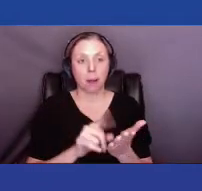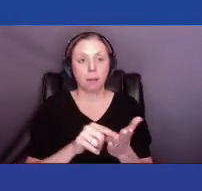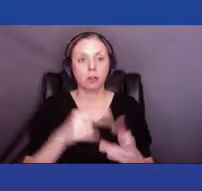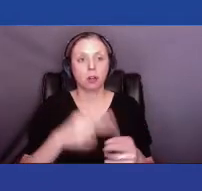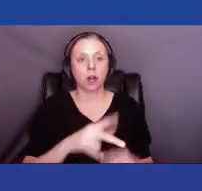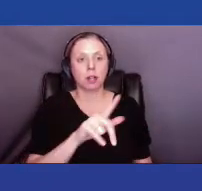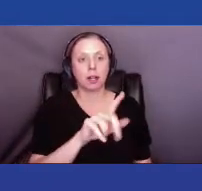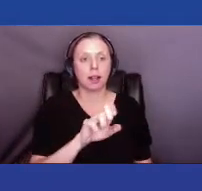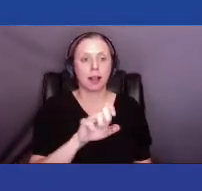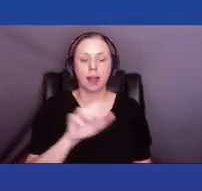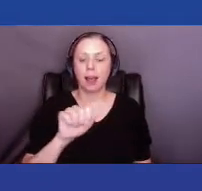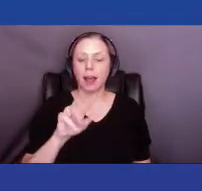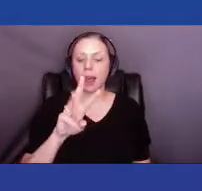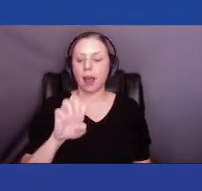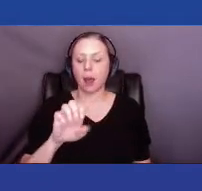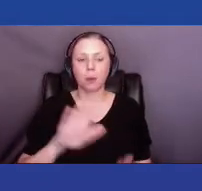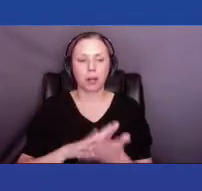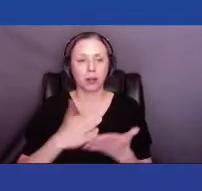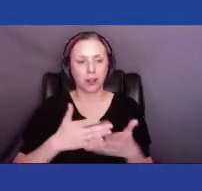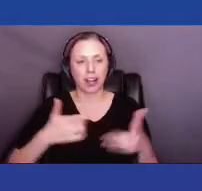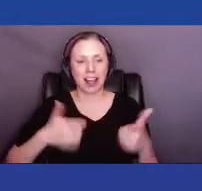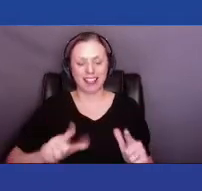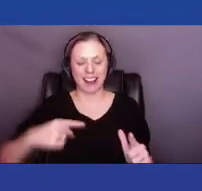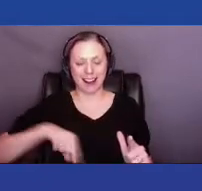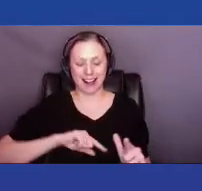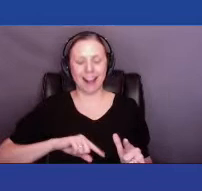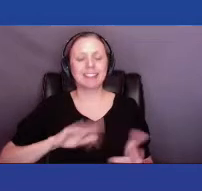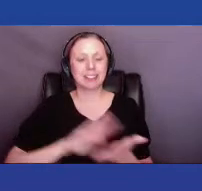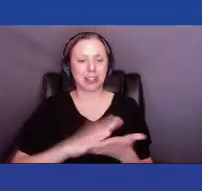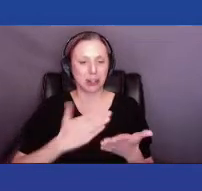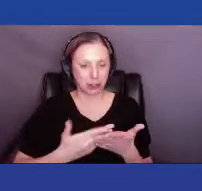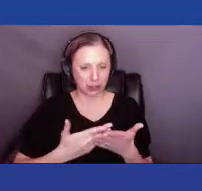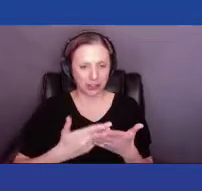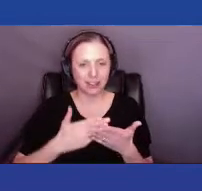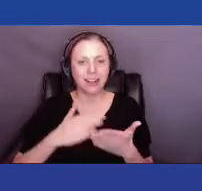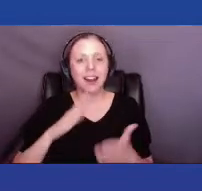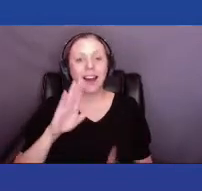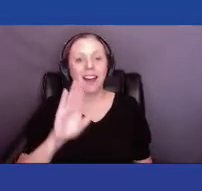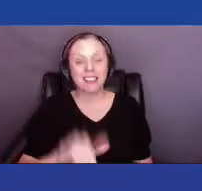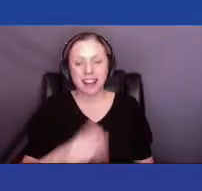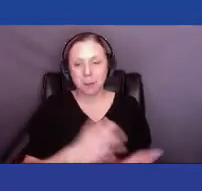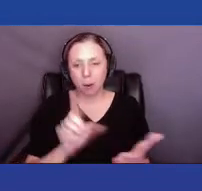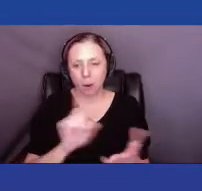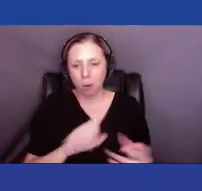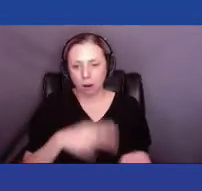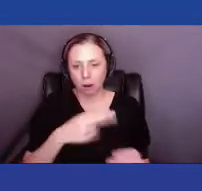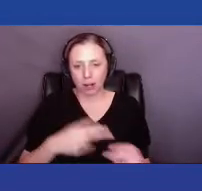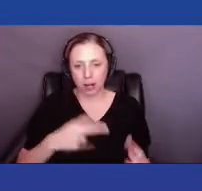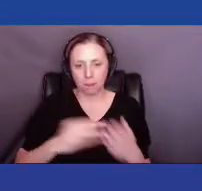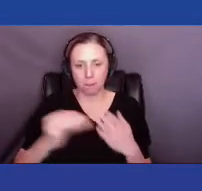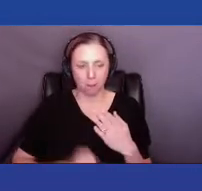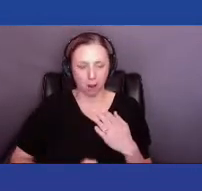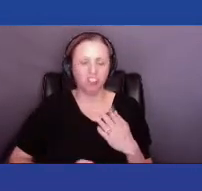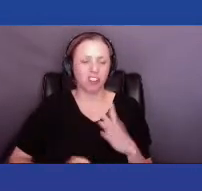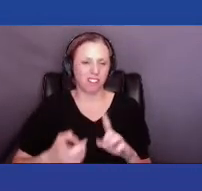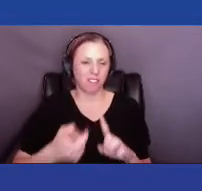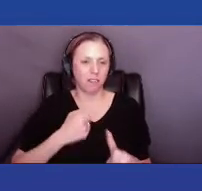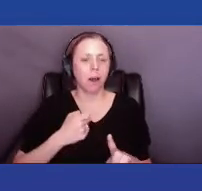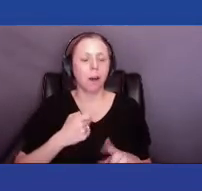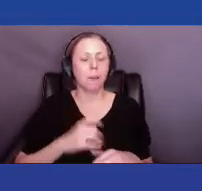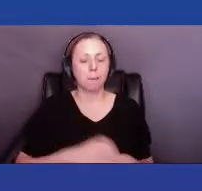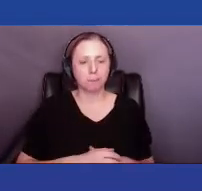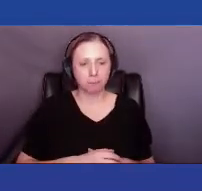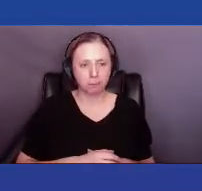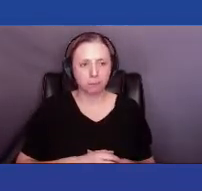We Cook, Let Us Cook. And that's part of where the name of this project comes from. Next slide, but